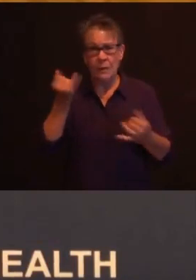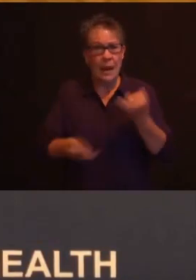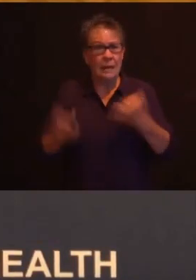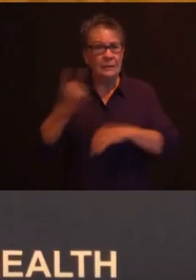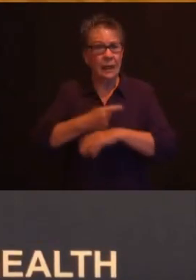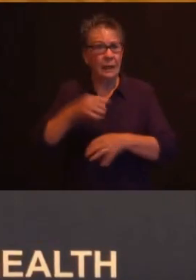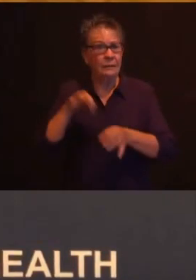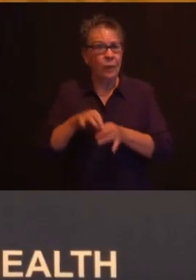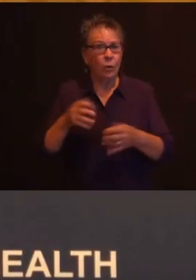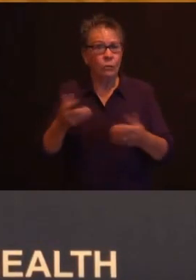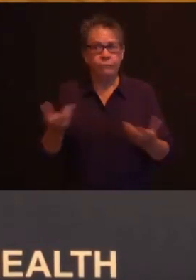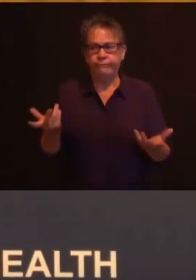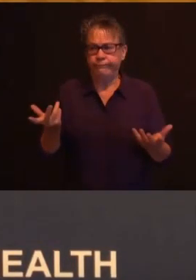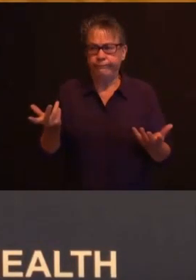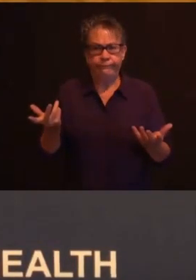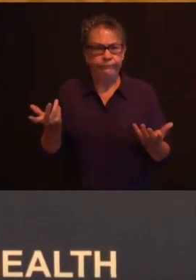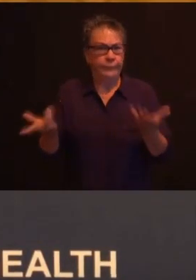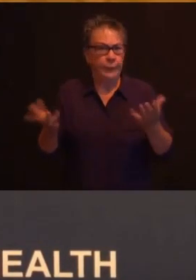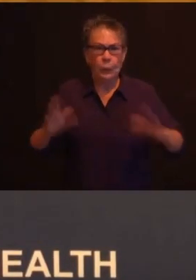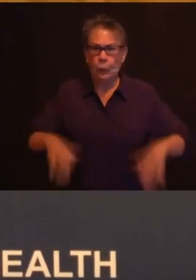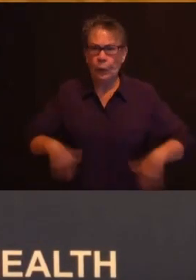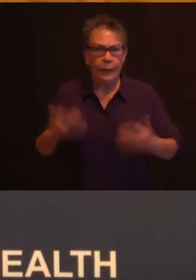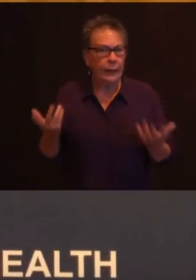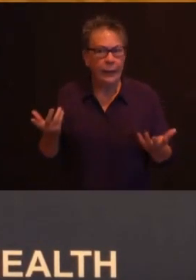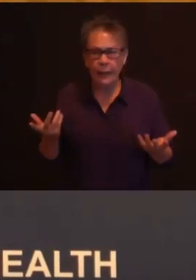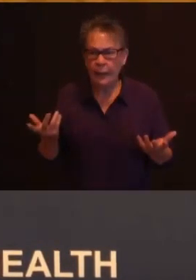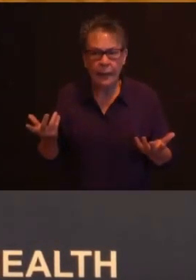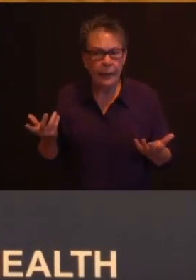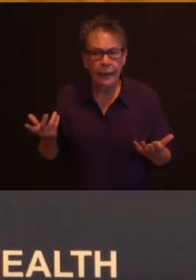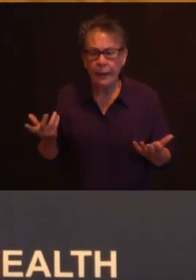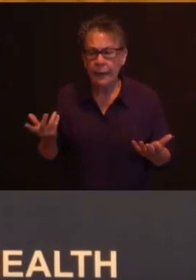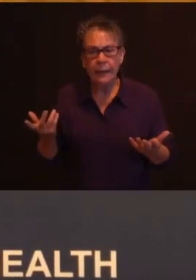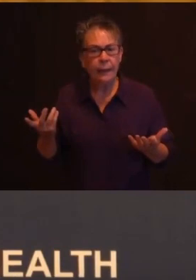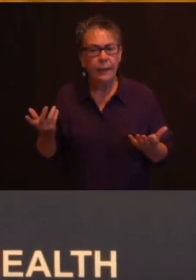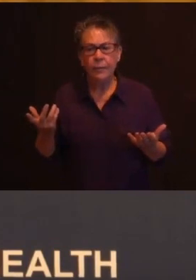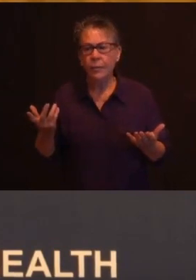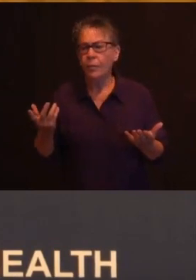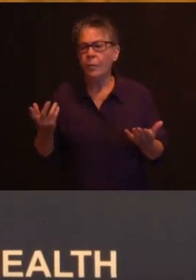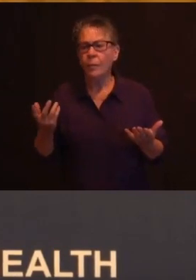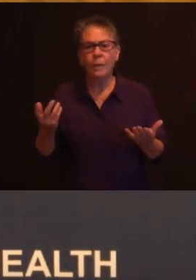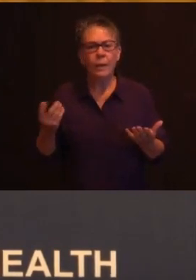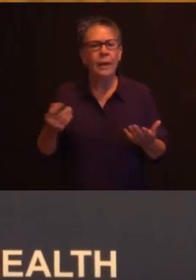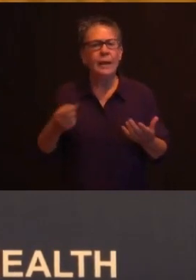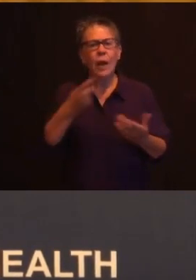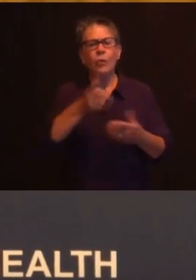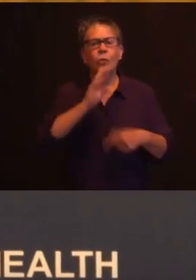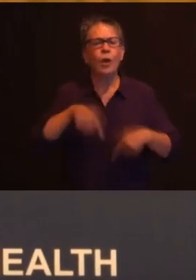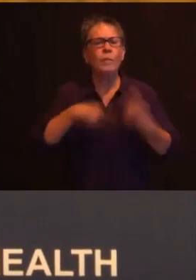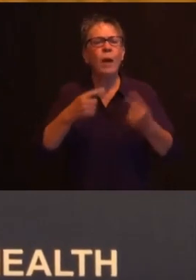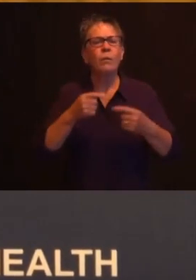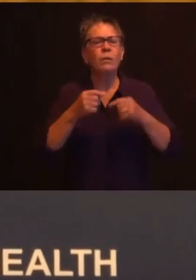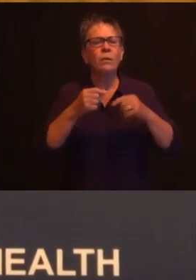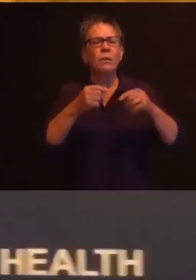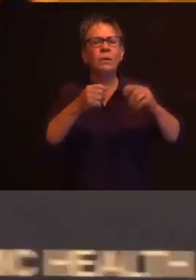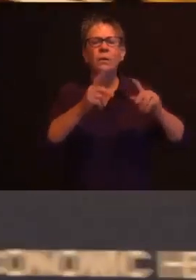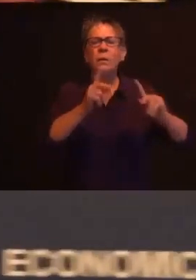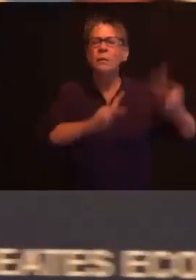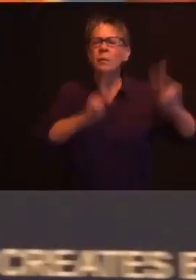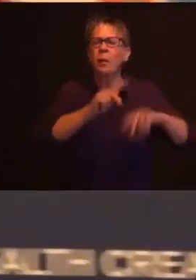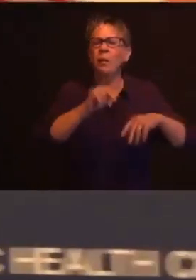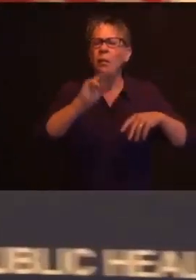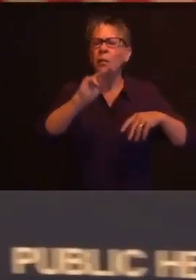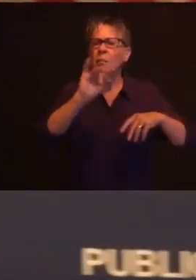that, but also on migrant workers and the testing protocols there? Yeah, we have a task force working with the FQHCs in